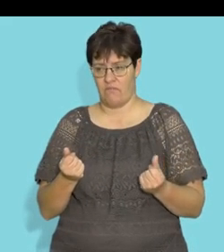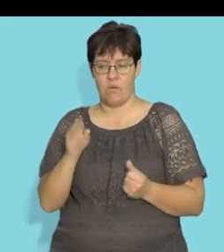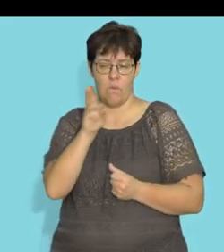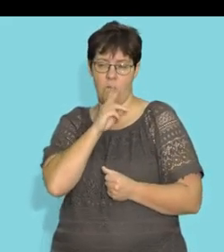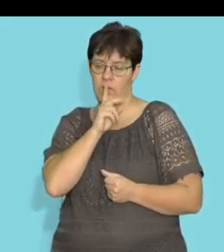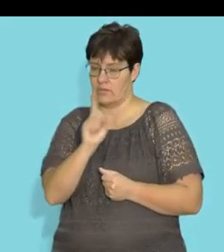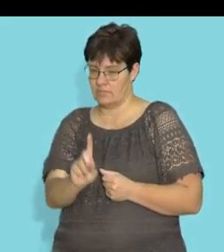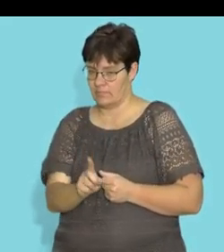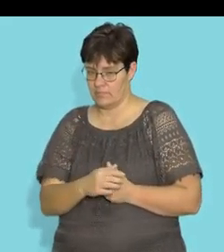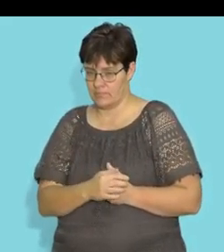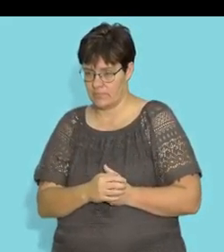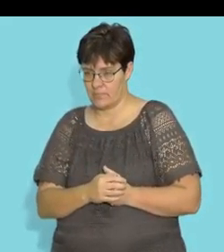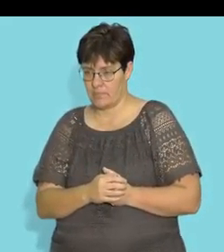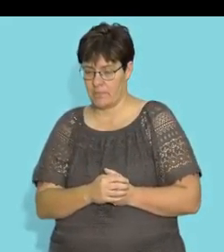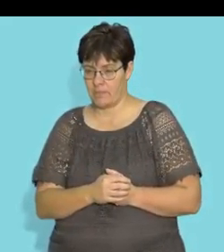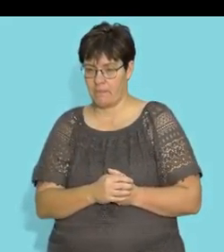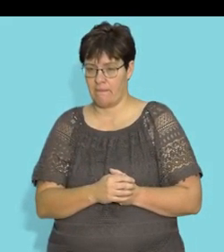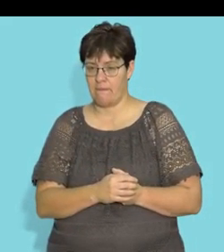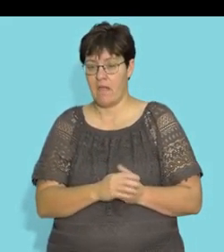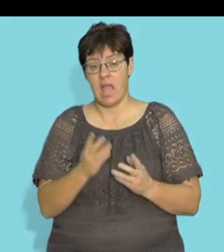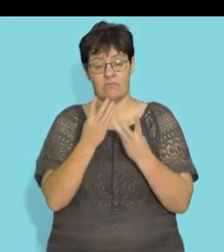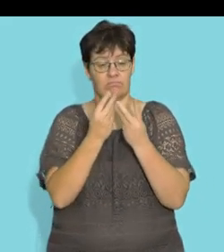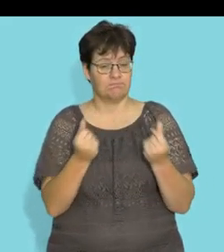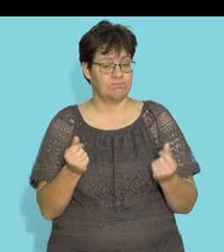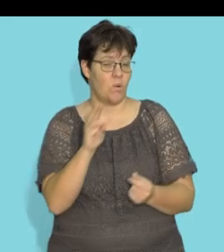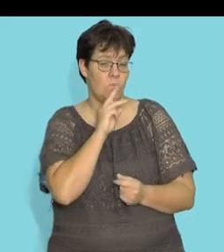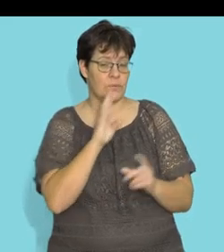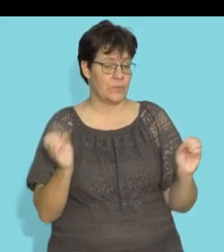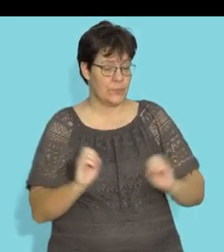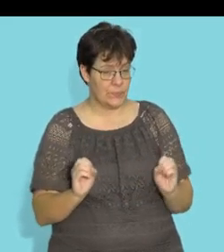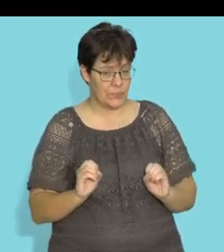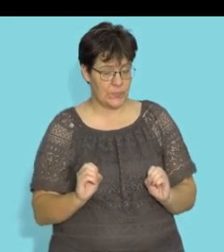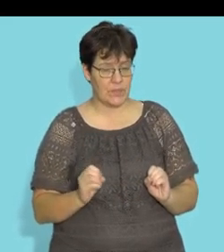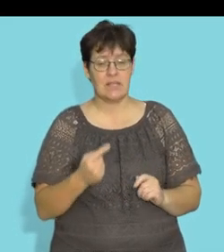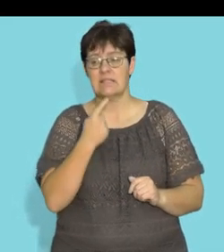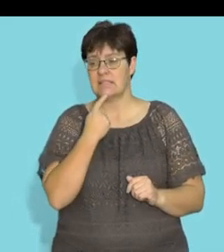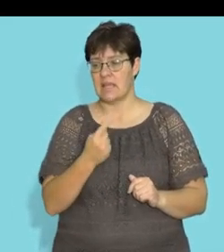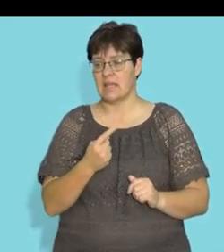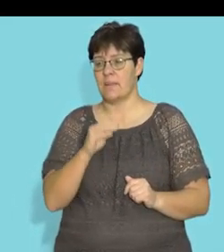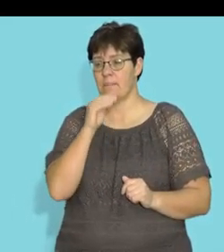the sodium ions and the sulfate ions of your salt.